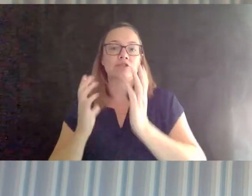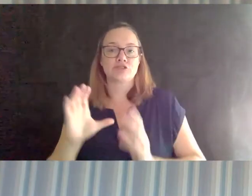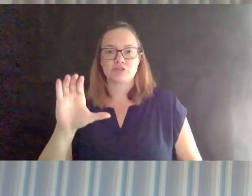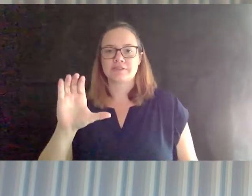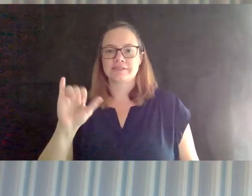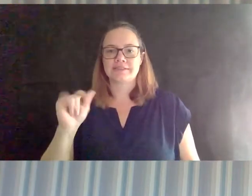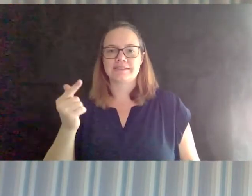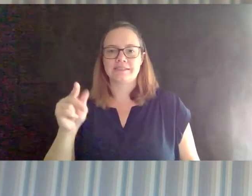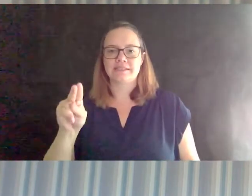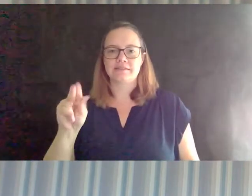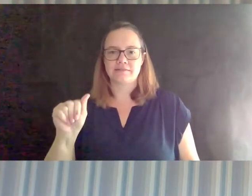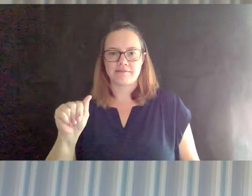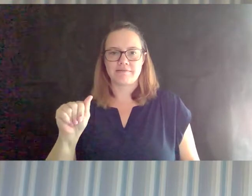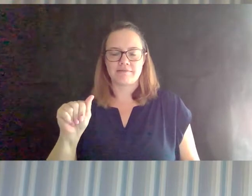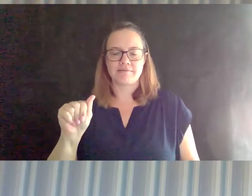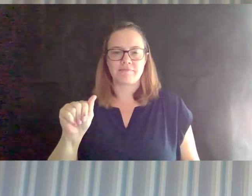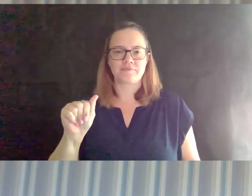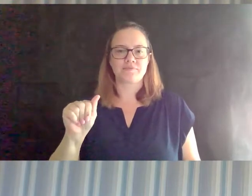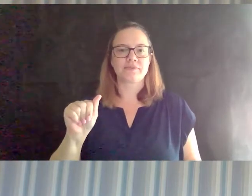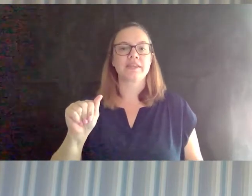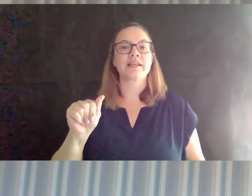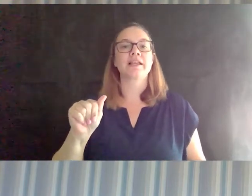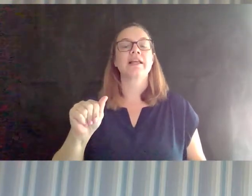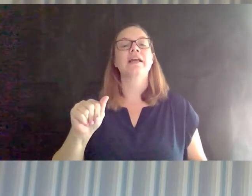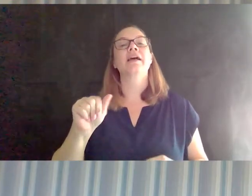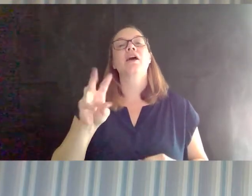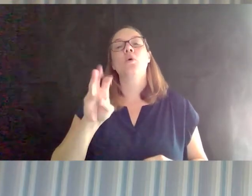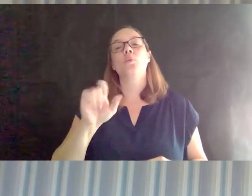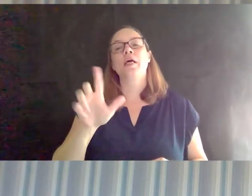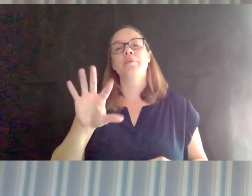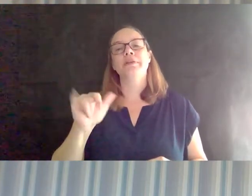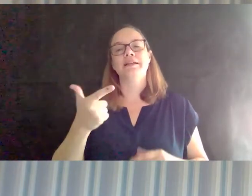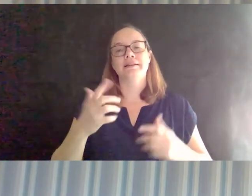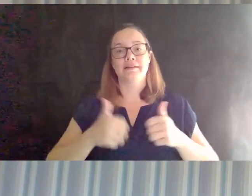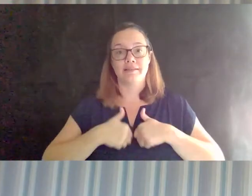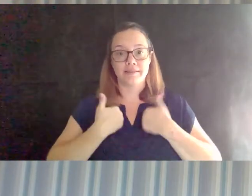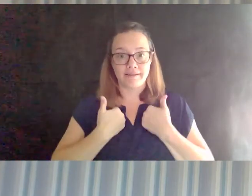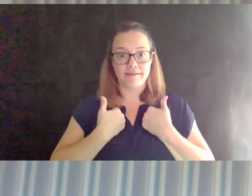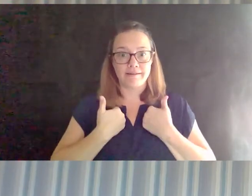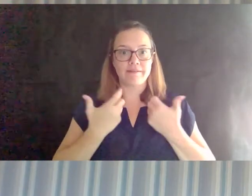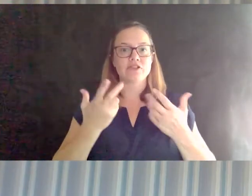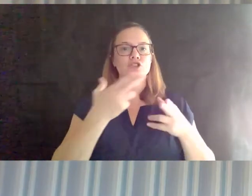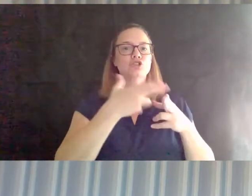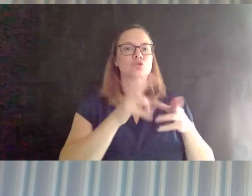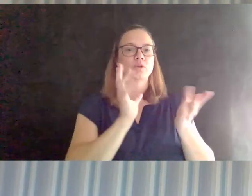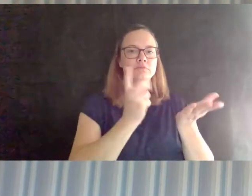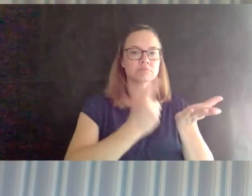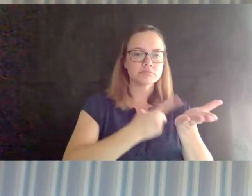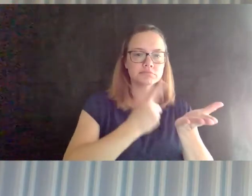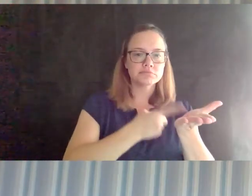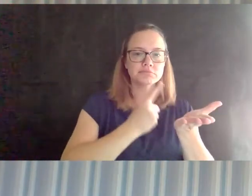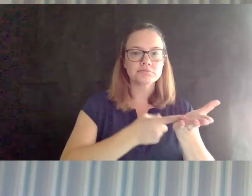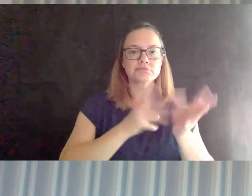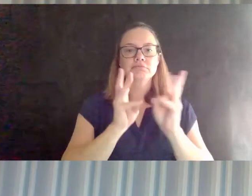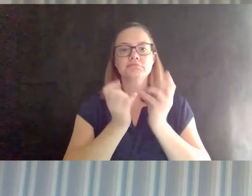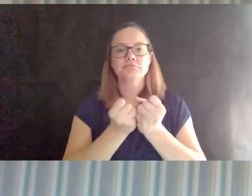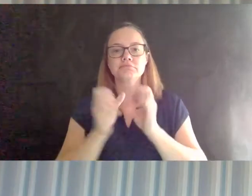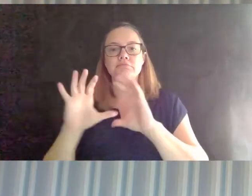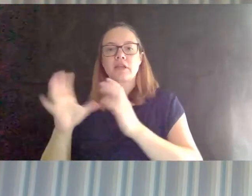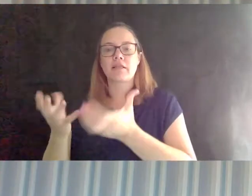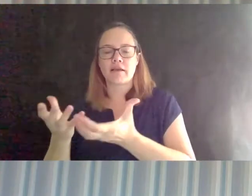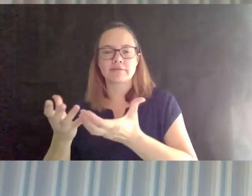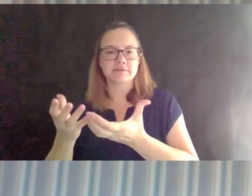sponsor Cigna. Wellbeing Live is a series of short virtual talks, workshops, and classes given by our experts from across the